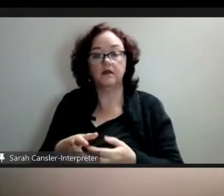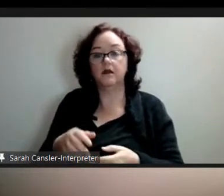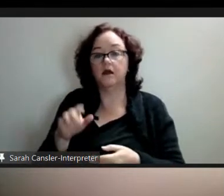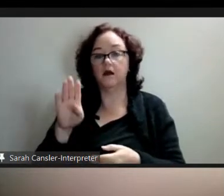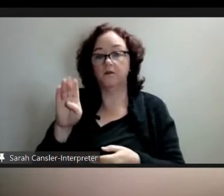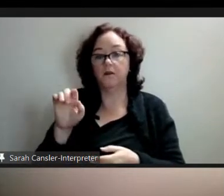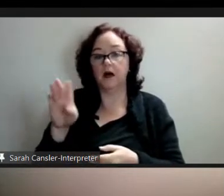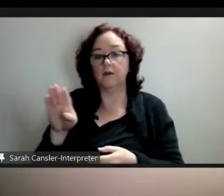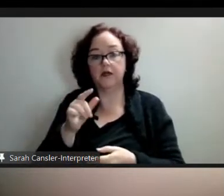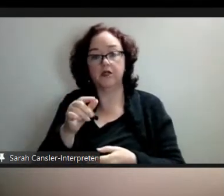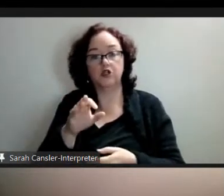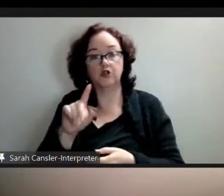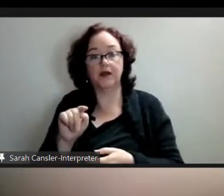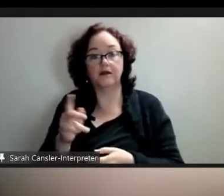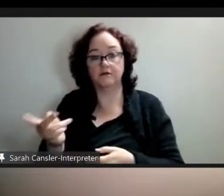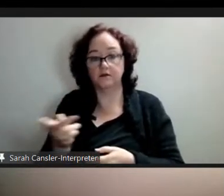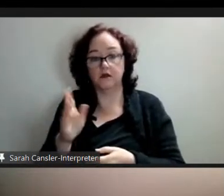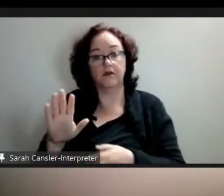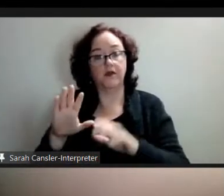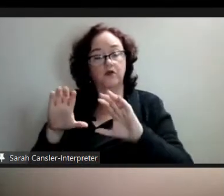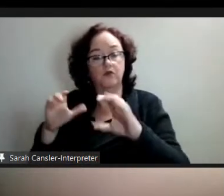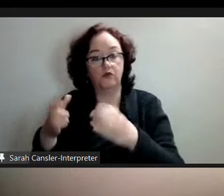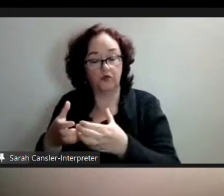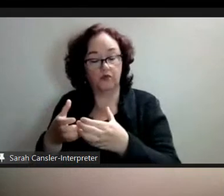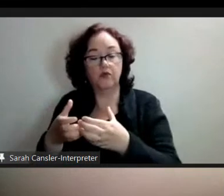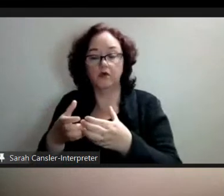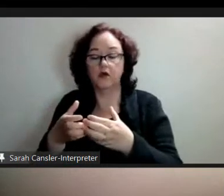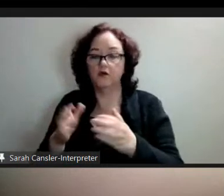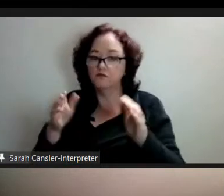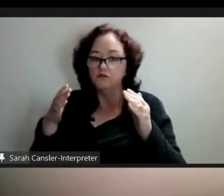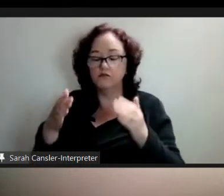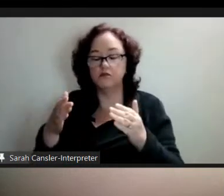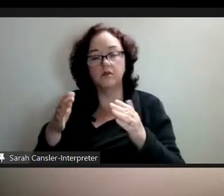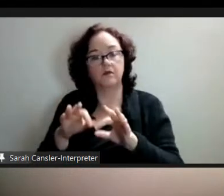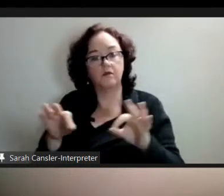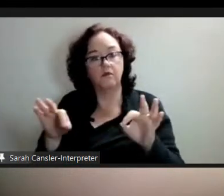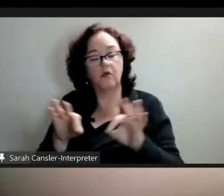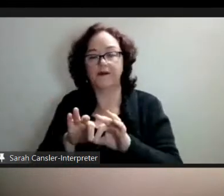have in very large text the same information being